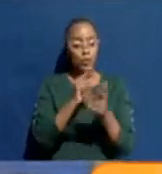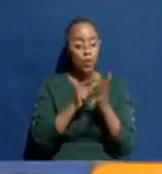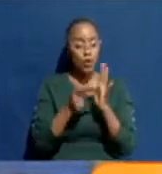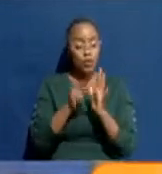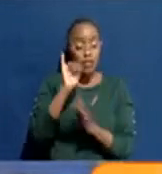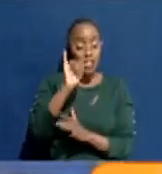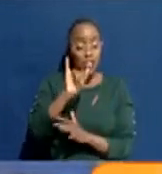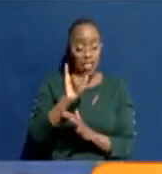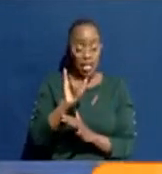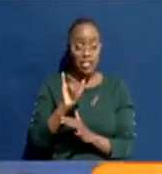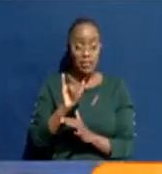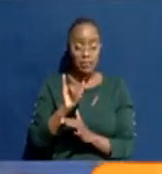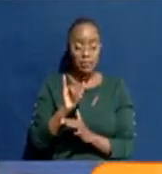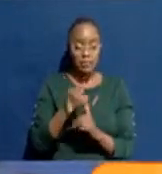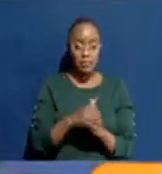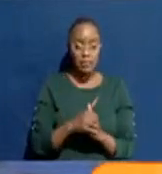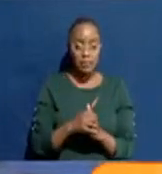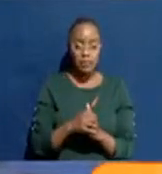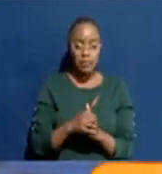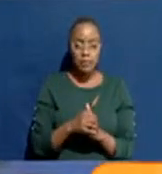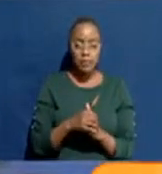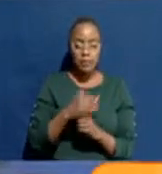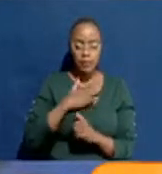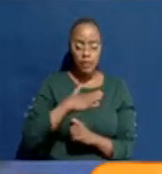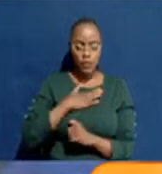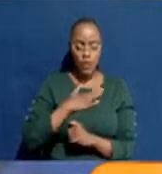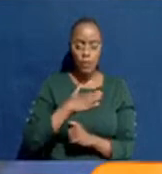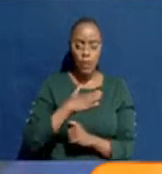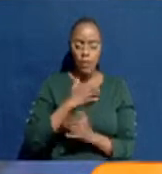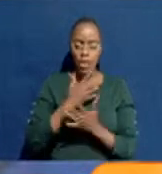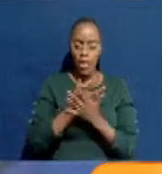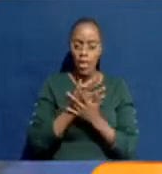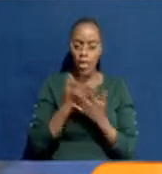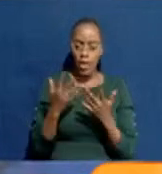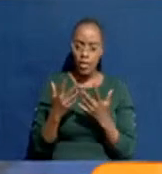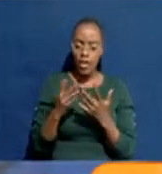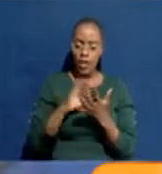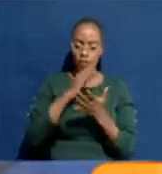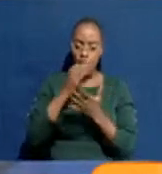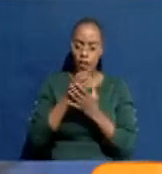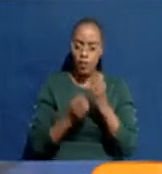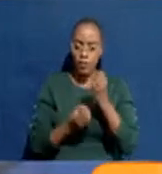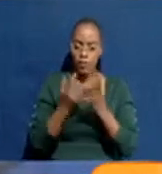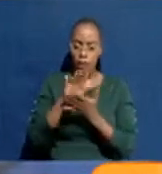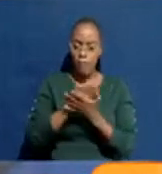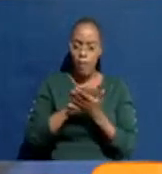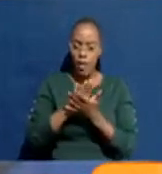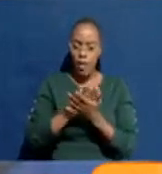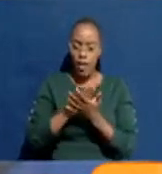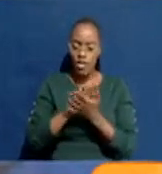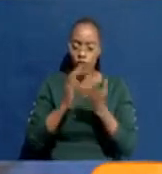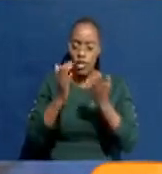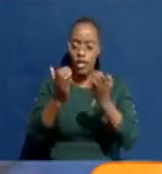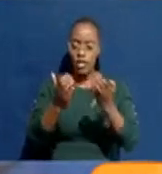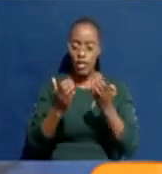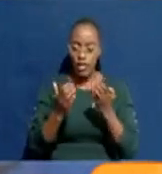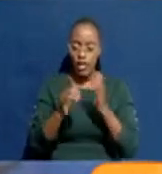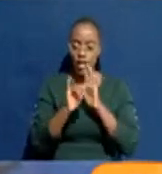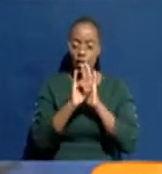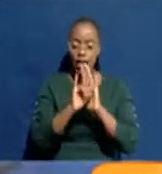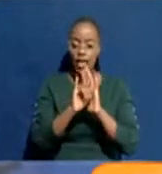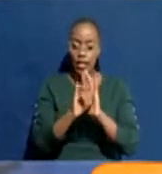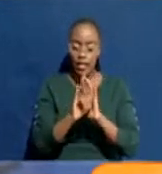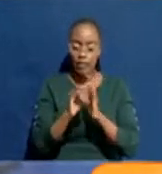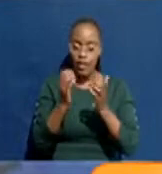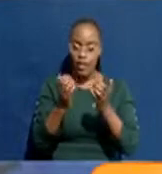that. For me, is that any fund that you are creating has to be based on a need, an identified need.